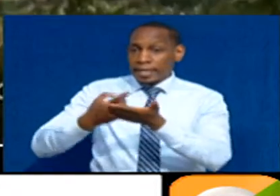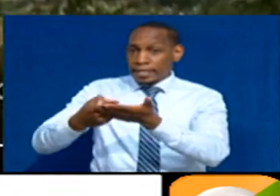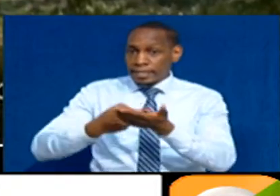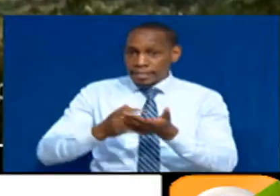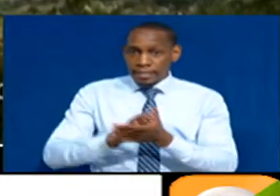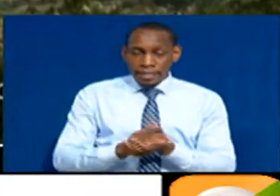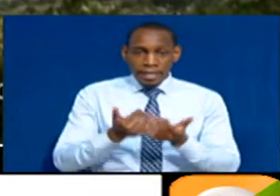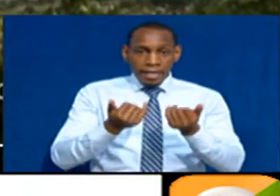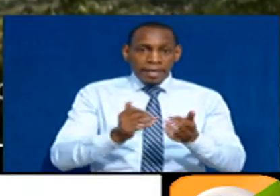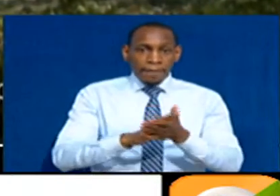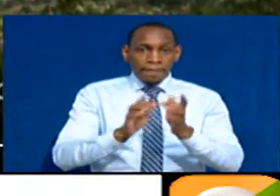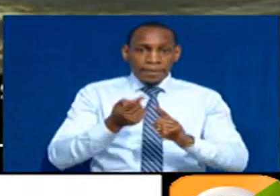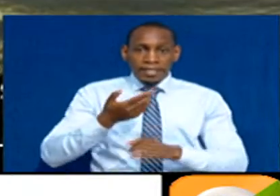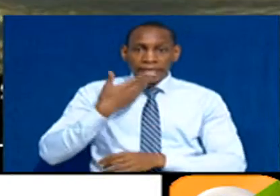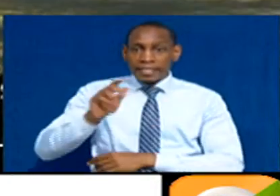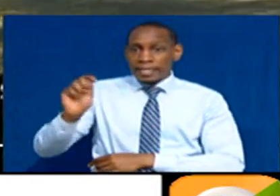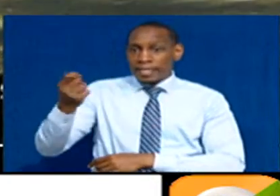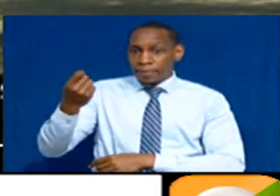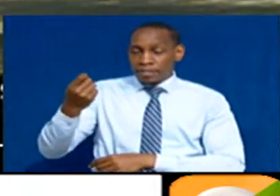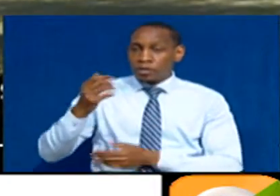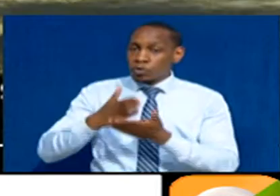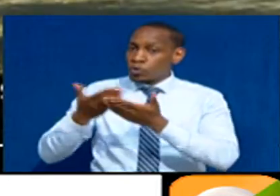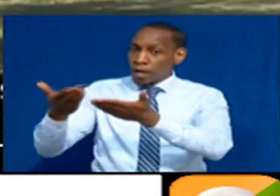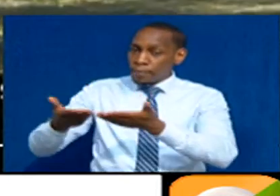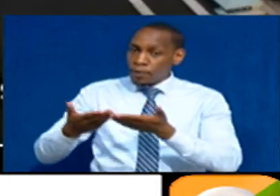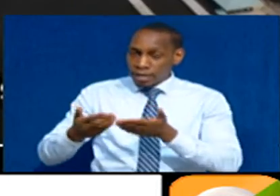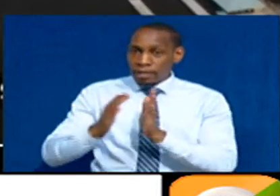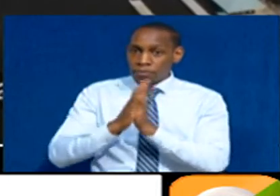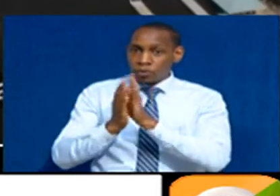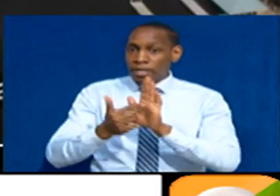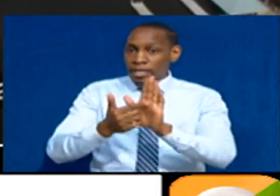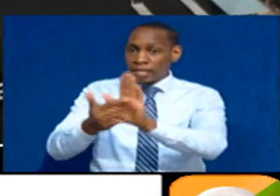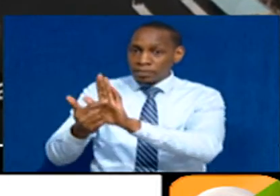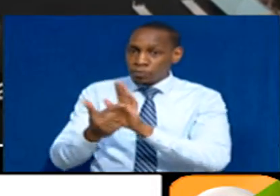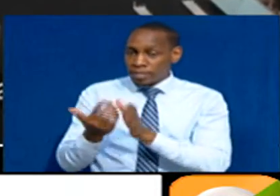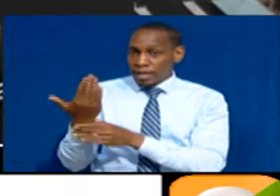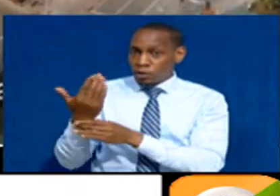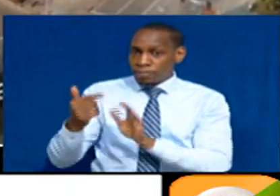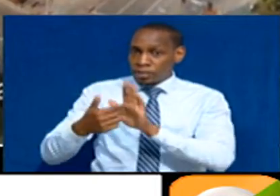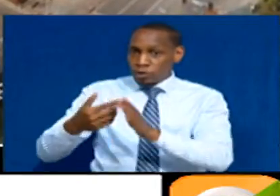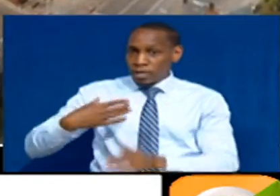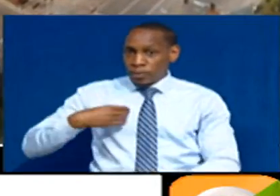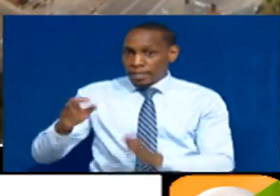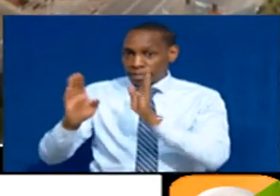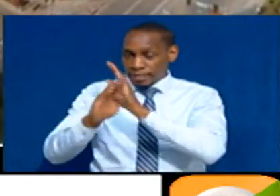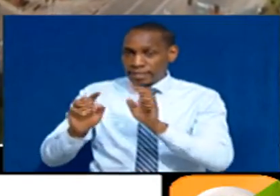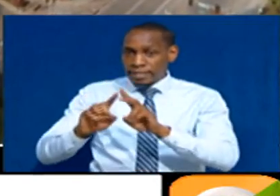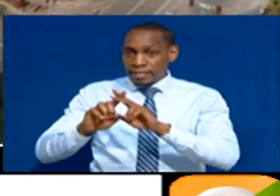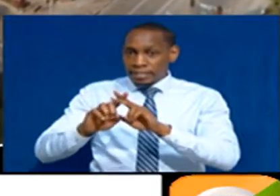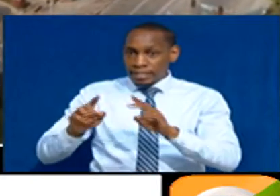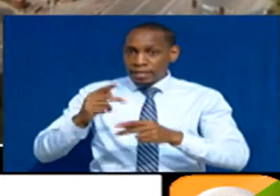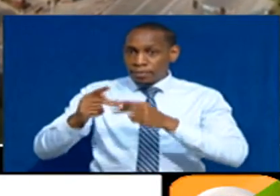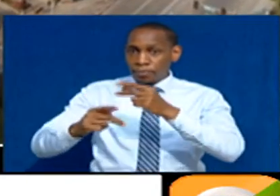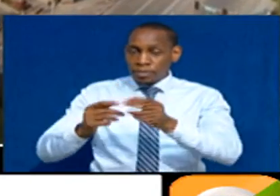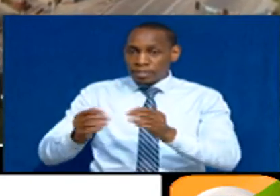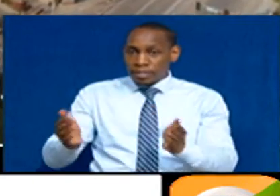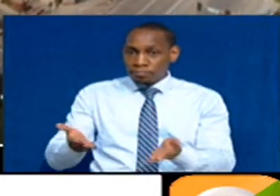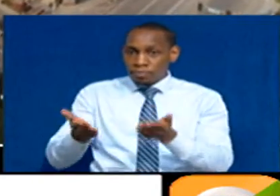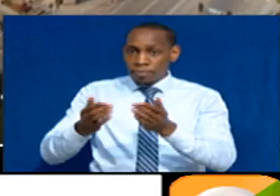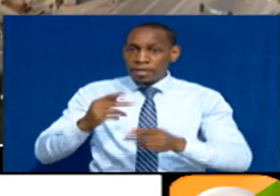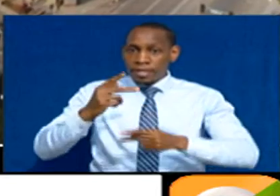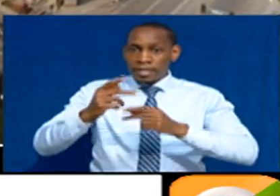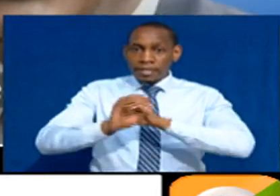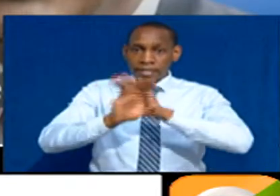debate. In his preliminary reaction, the president has welcomed the leakage of the Pandora papers as the beginning of a process that should promote